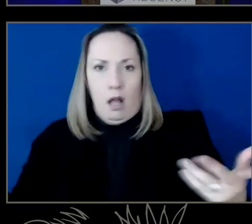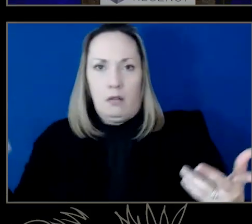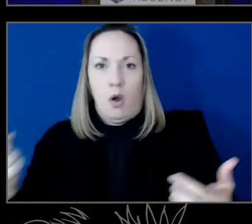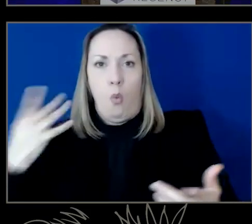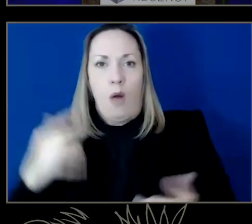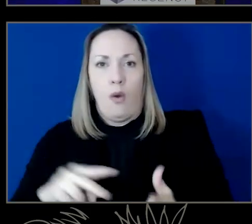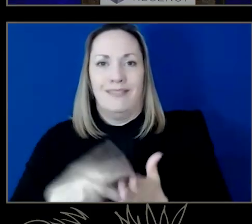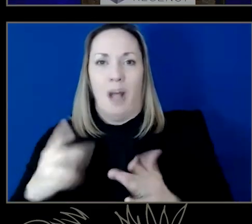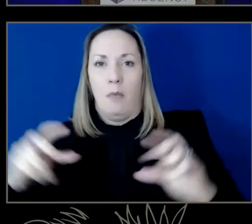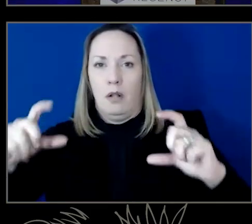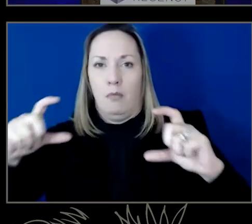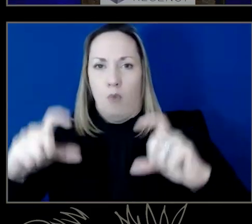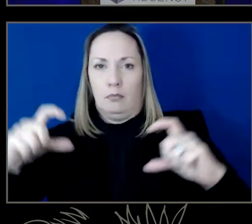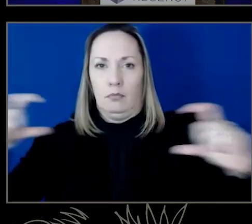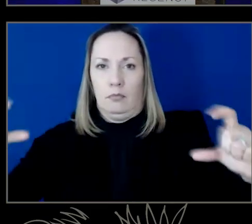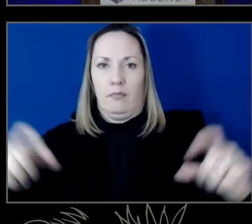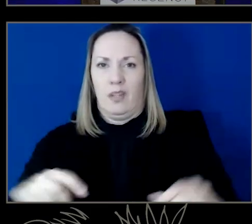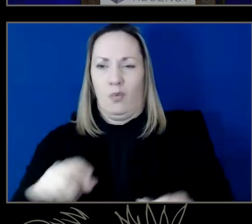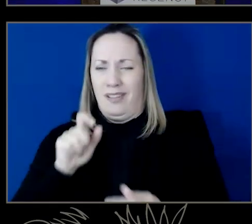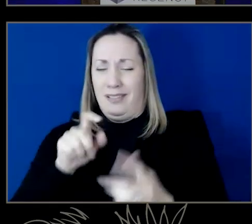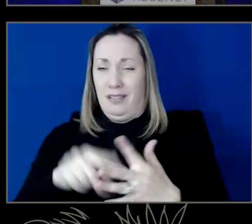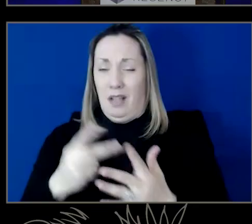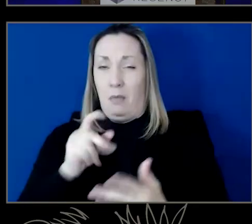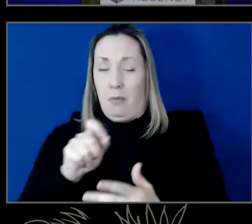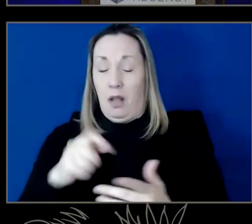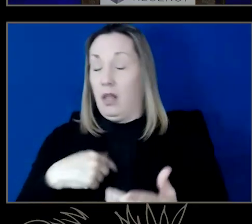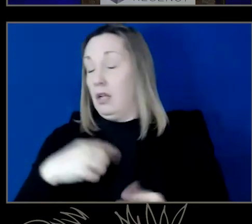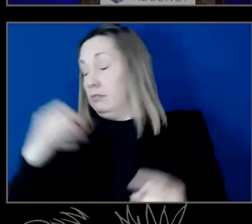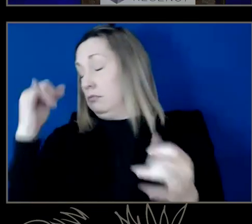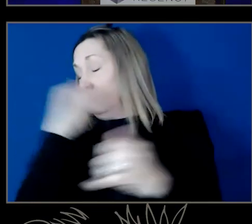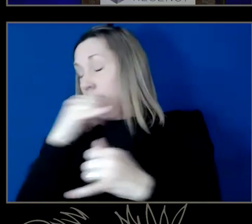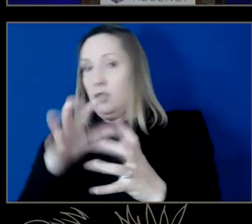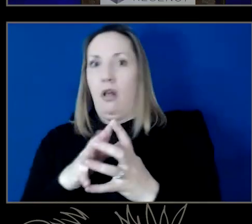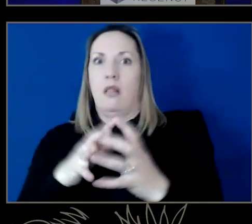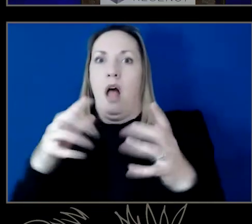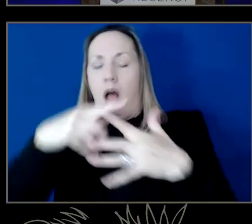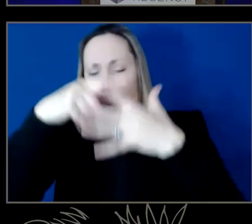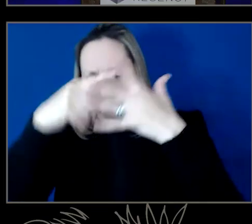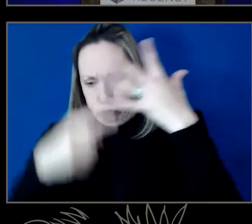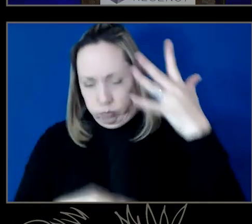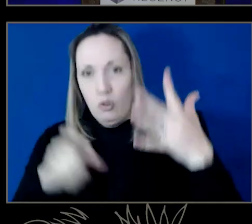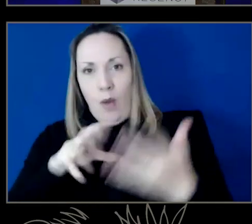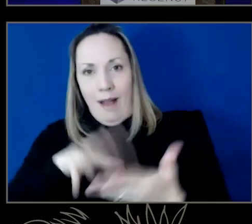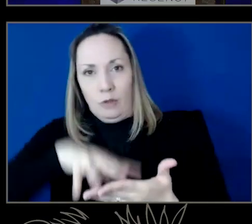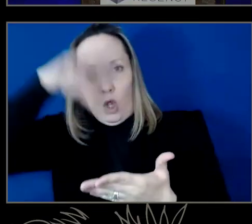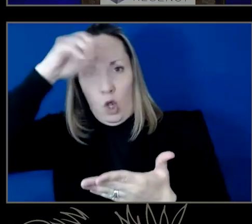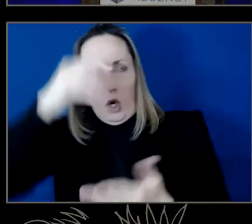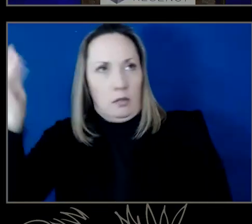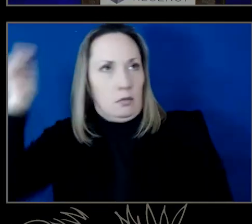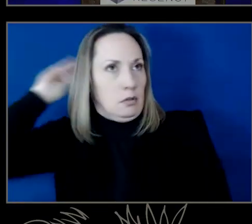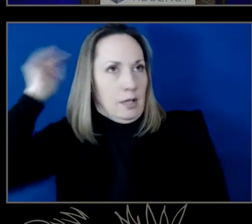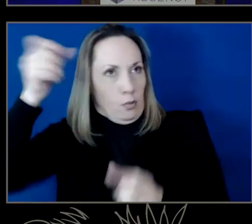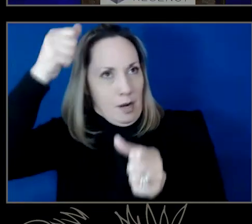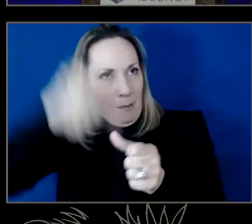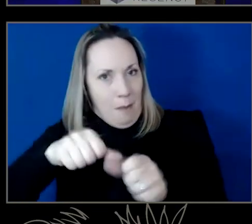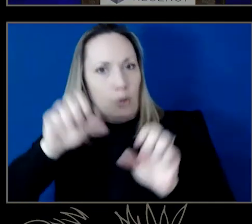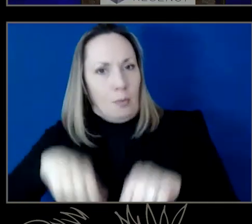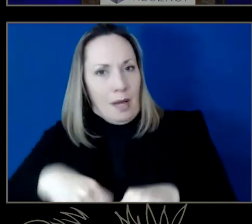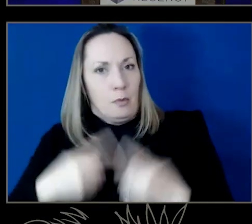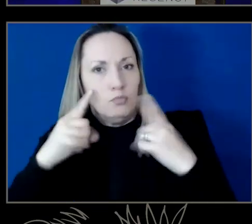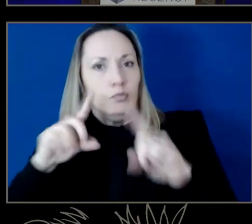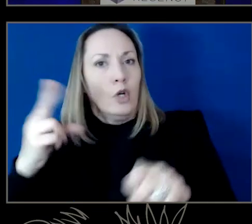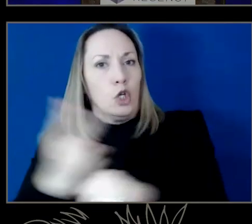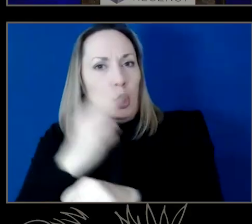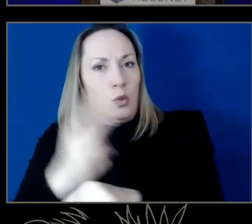double parentheses with double periods in them? There's just a lot of convention you have to learn and understand and keep in your head to be able to use the file-based routing system. So you have to